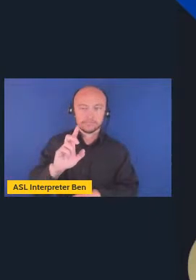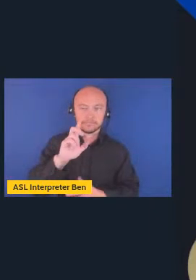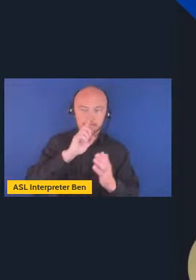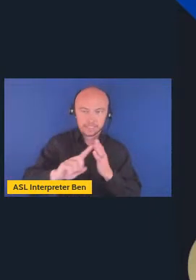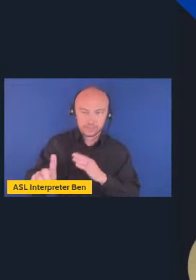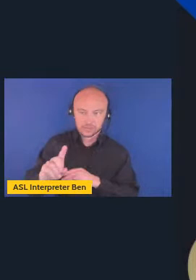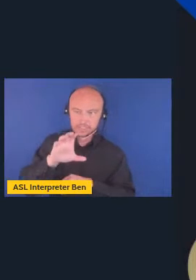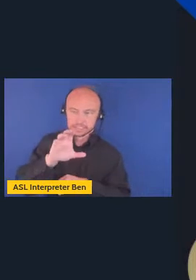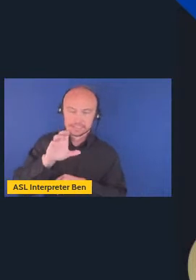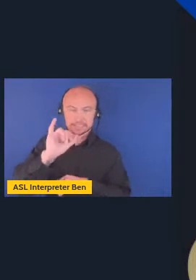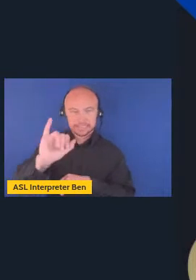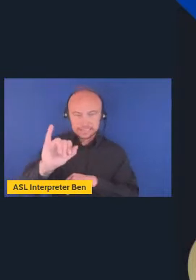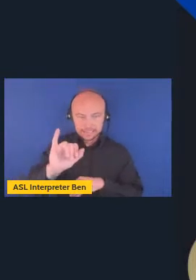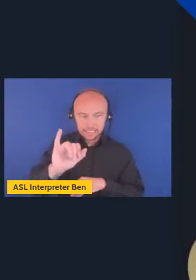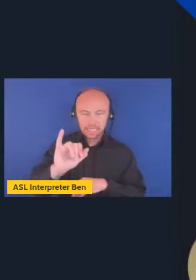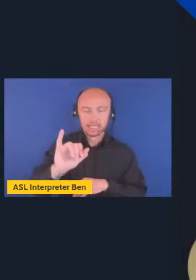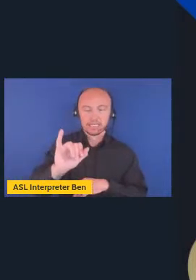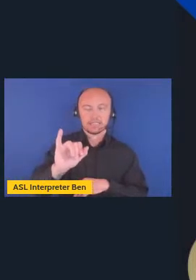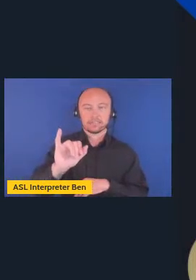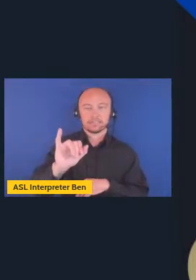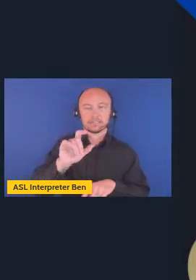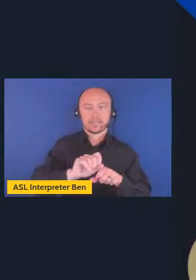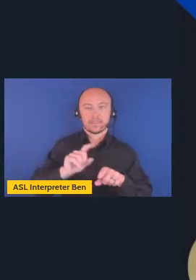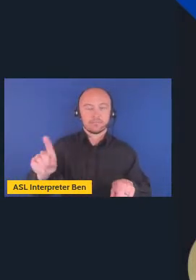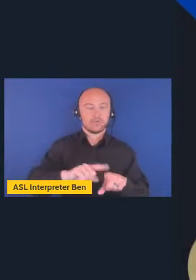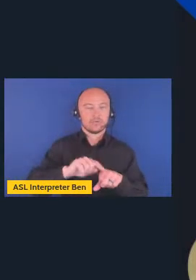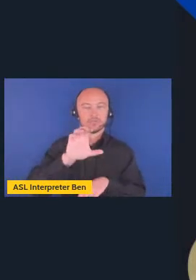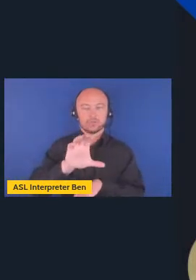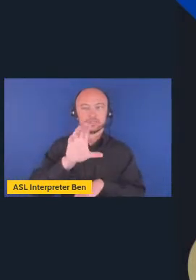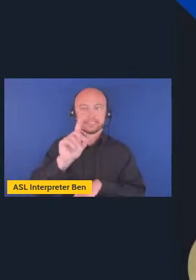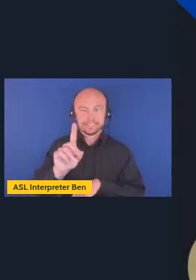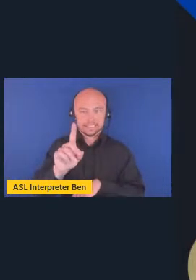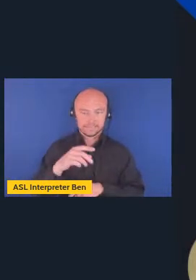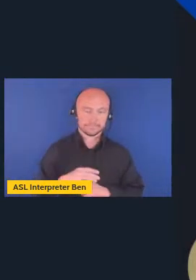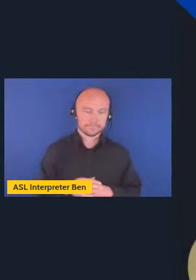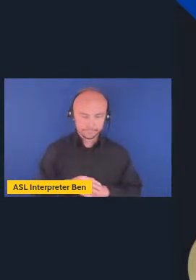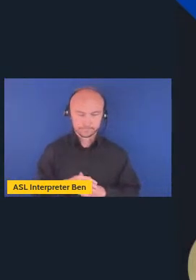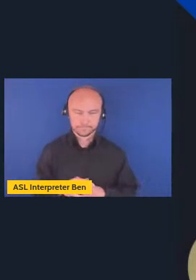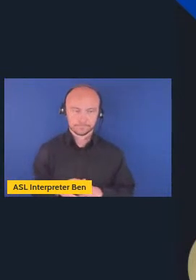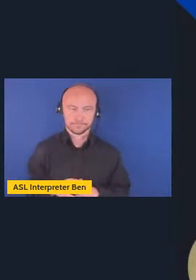CI and then deployments in the CD part of the pipeline.